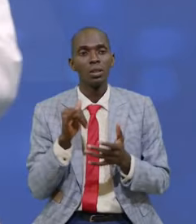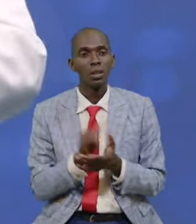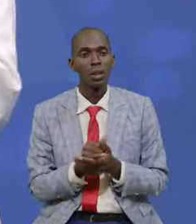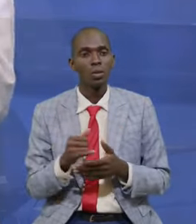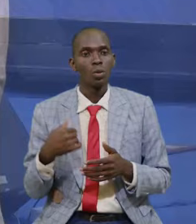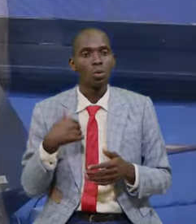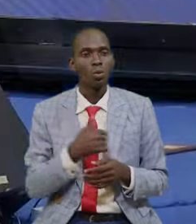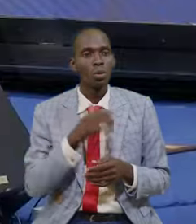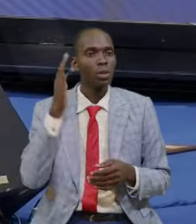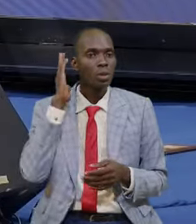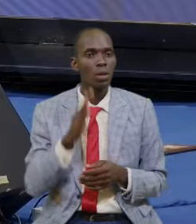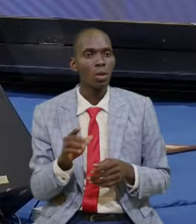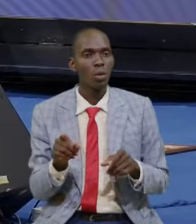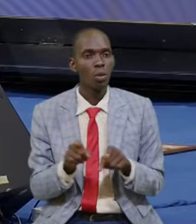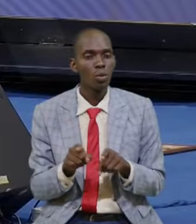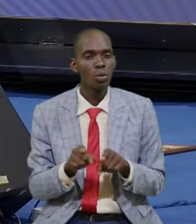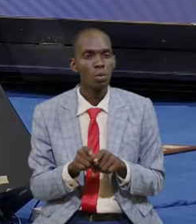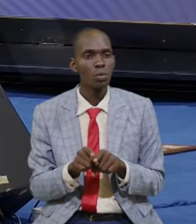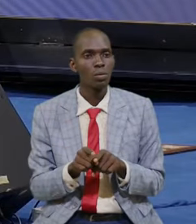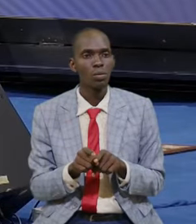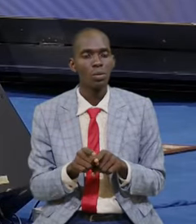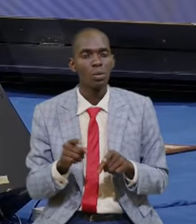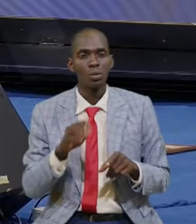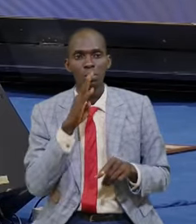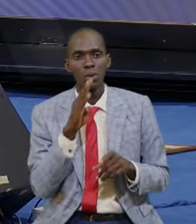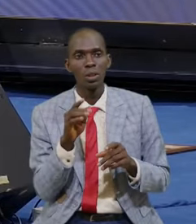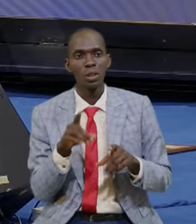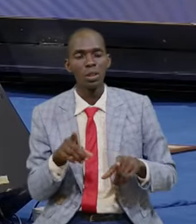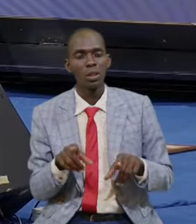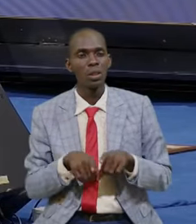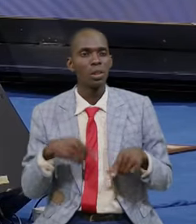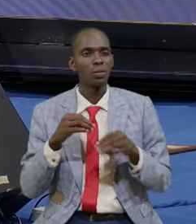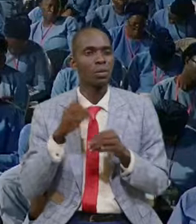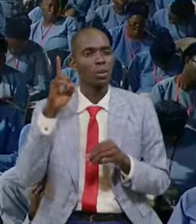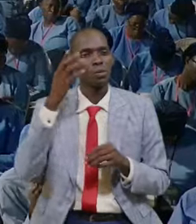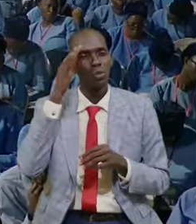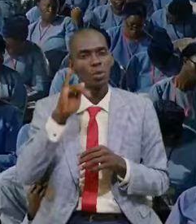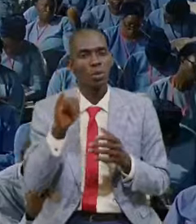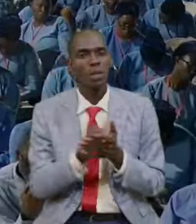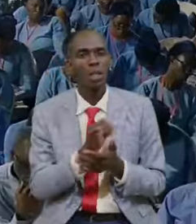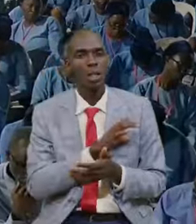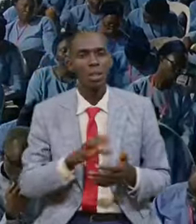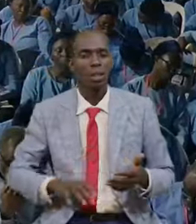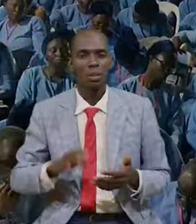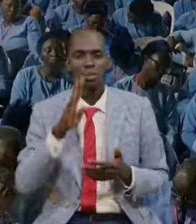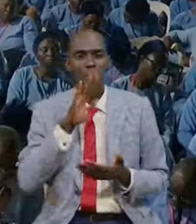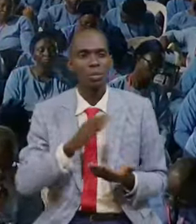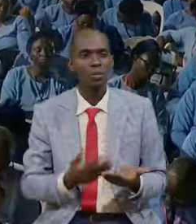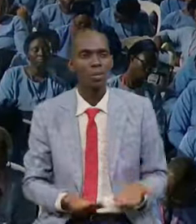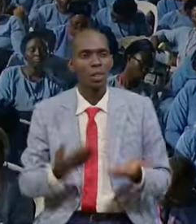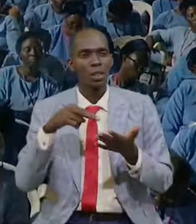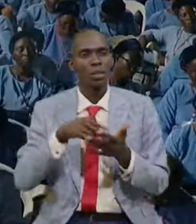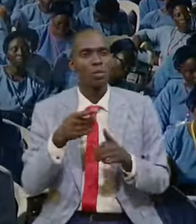verse 9. In verse 9, knowing that Christ being raised from the dead dieth no